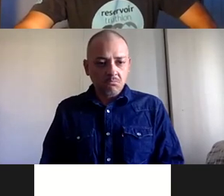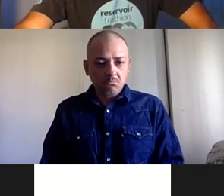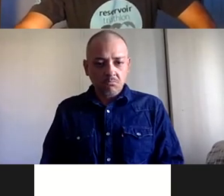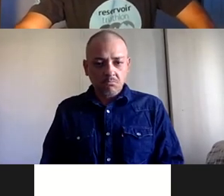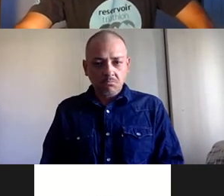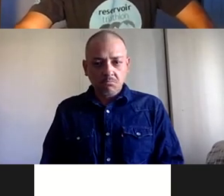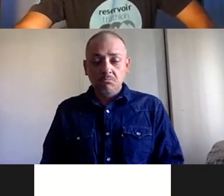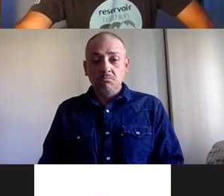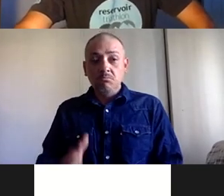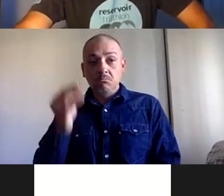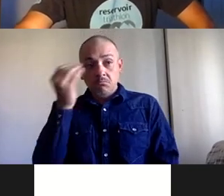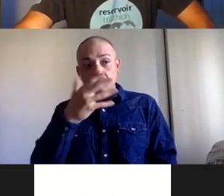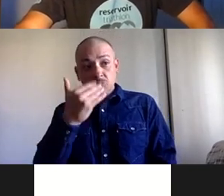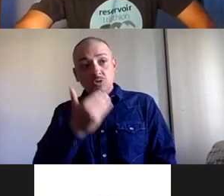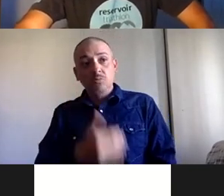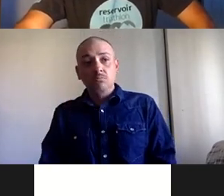Looks good.